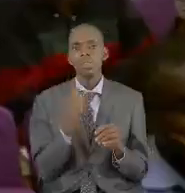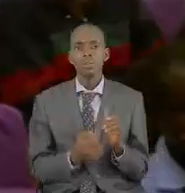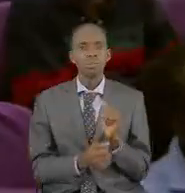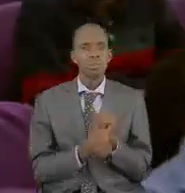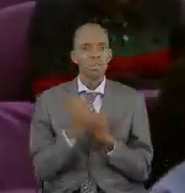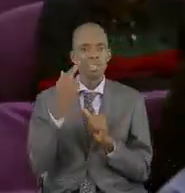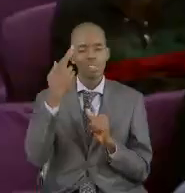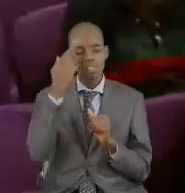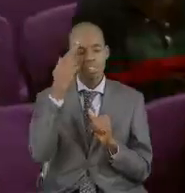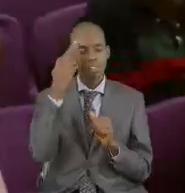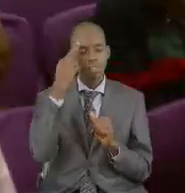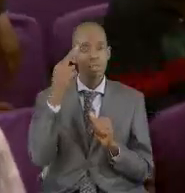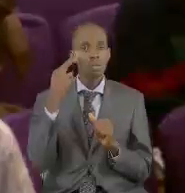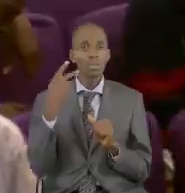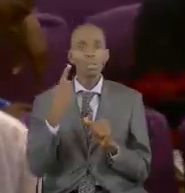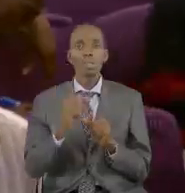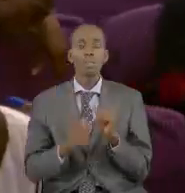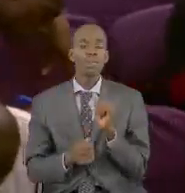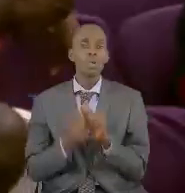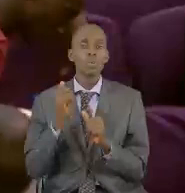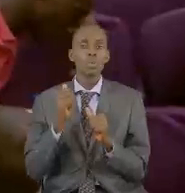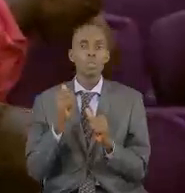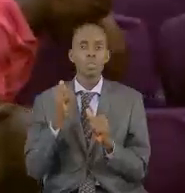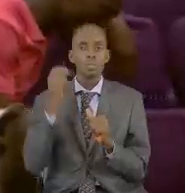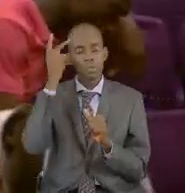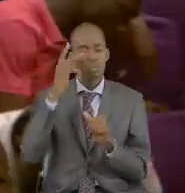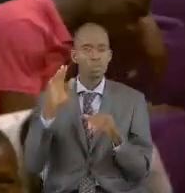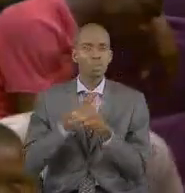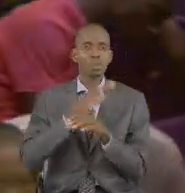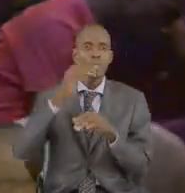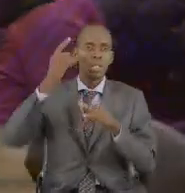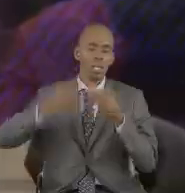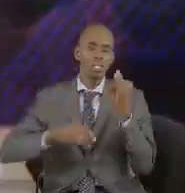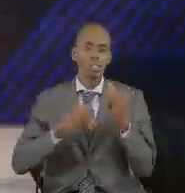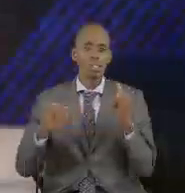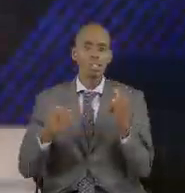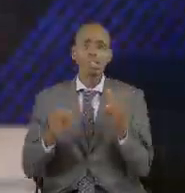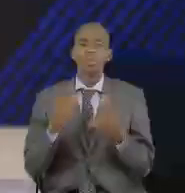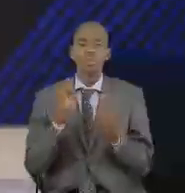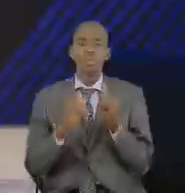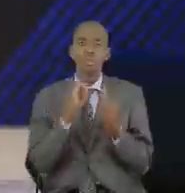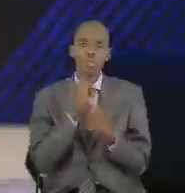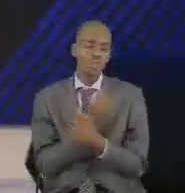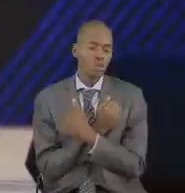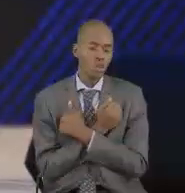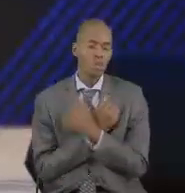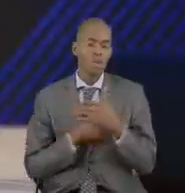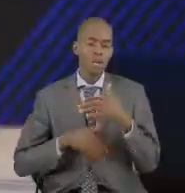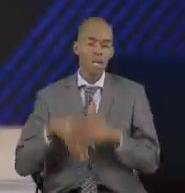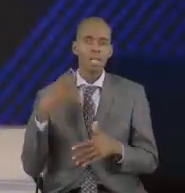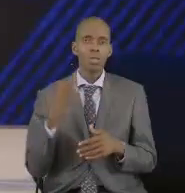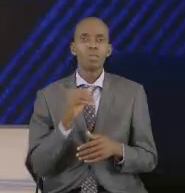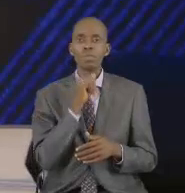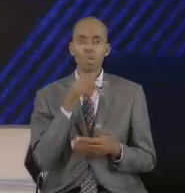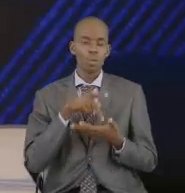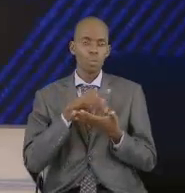destination. Now, the end of the commandment is charity out of a pure heart